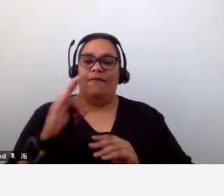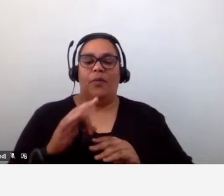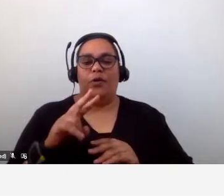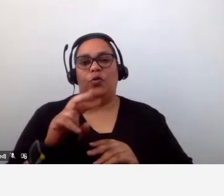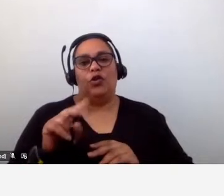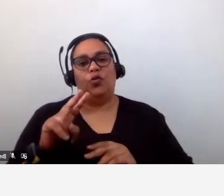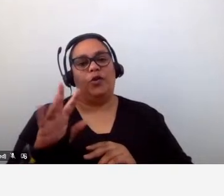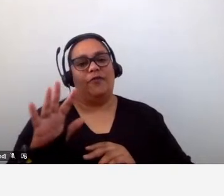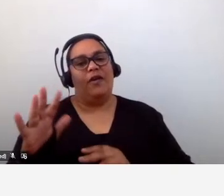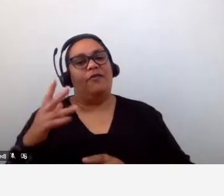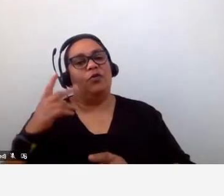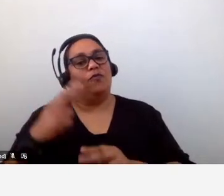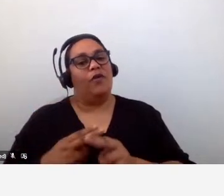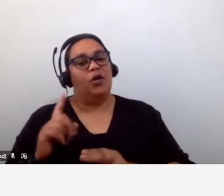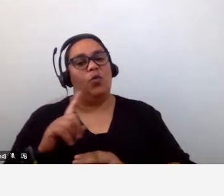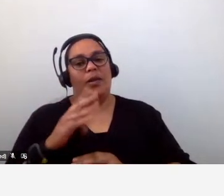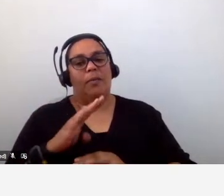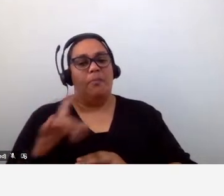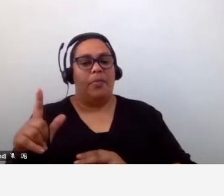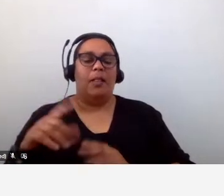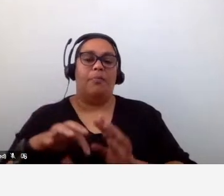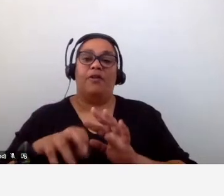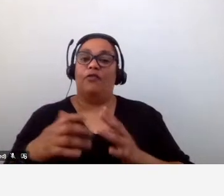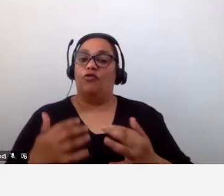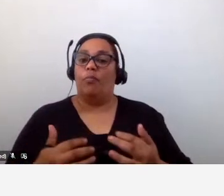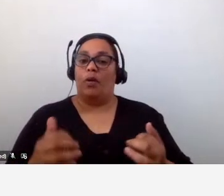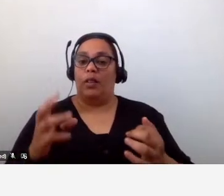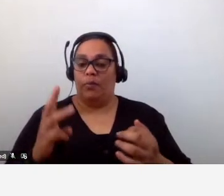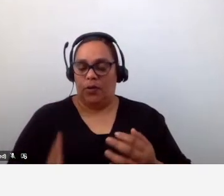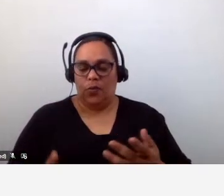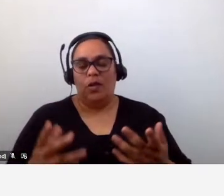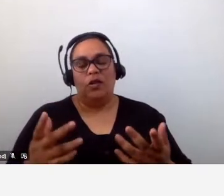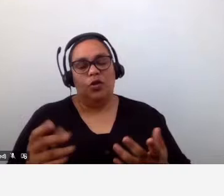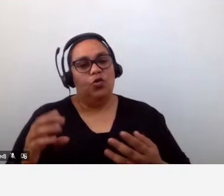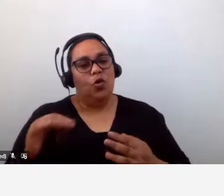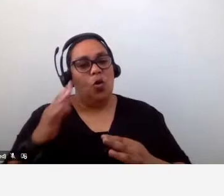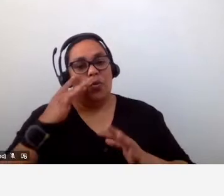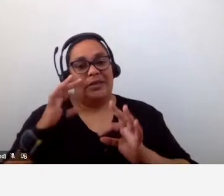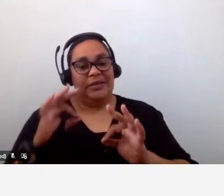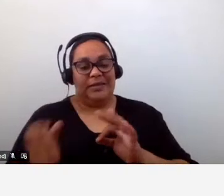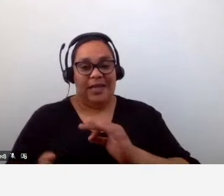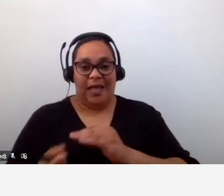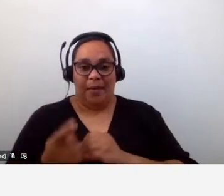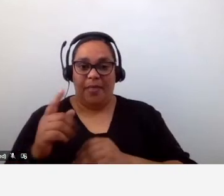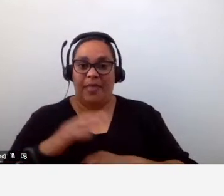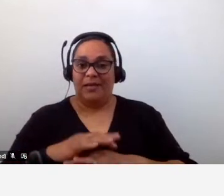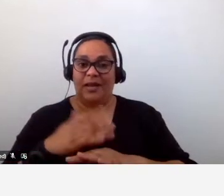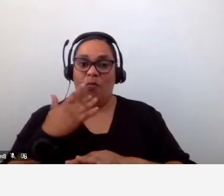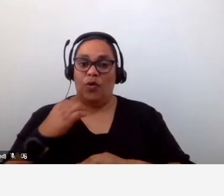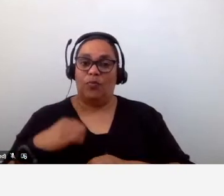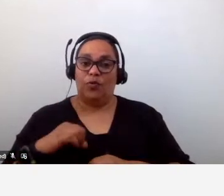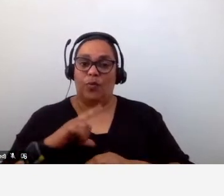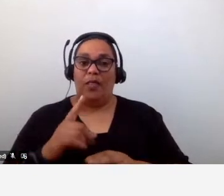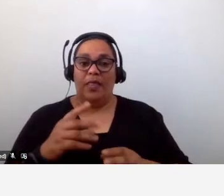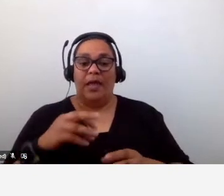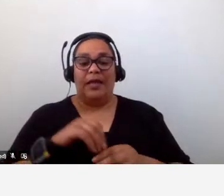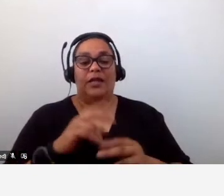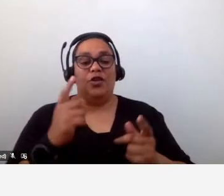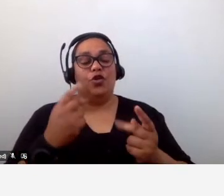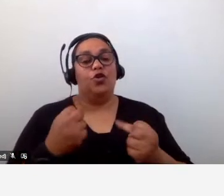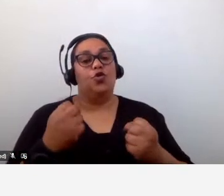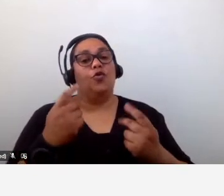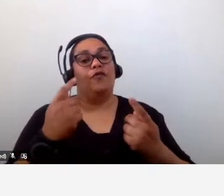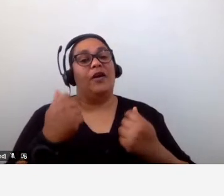2025, finalize the bill by provincial parliament, so that by the time the municipalities get into their new financial